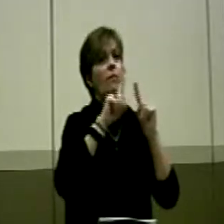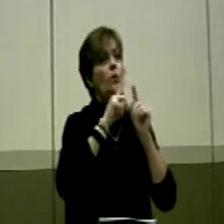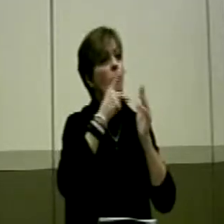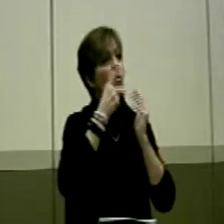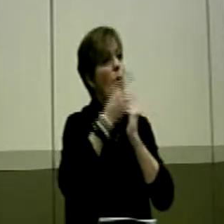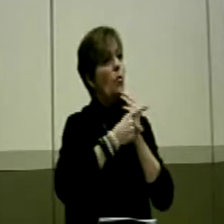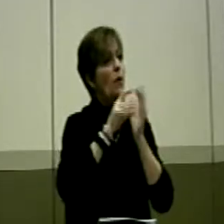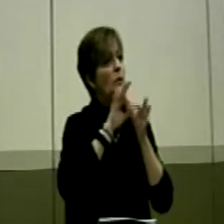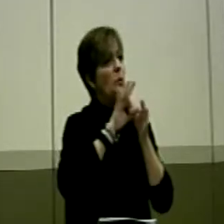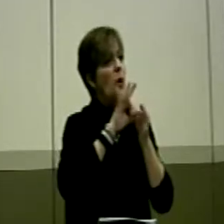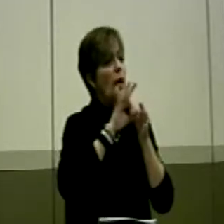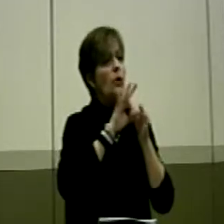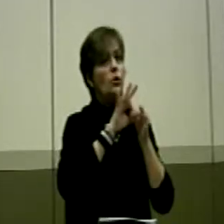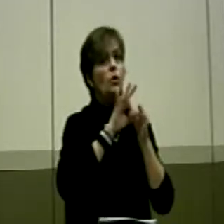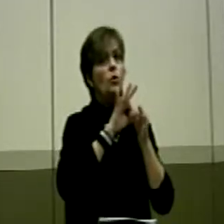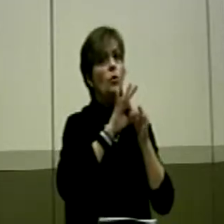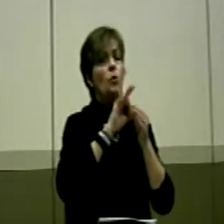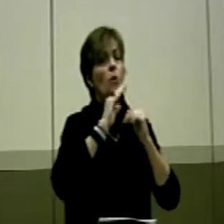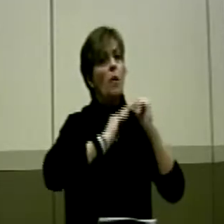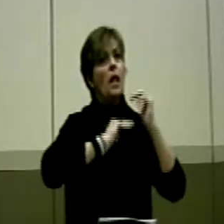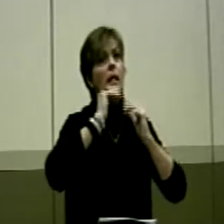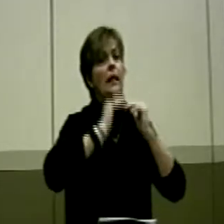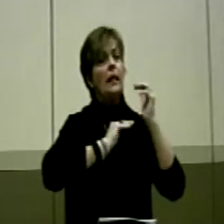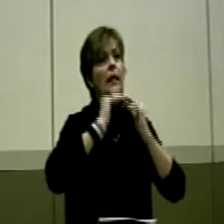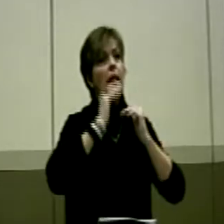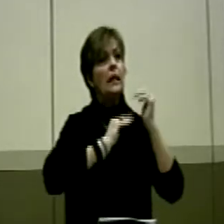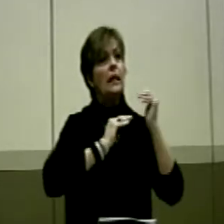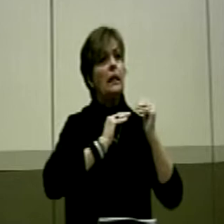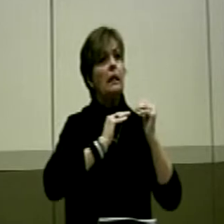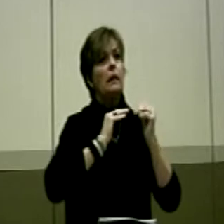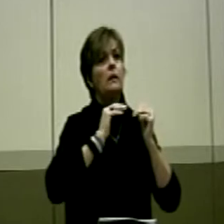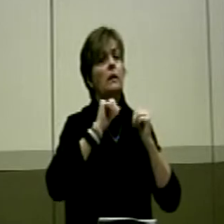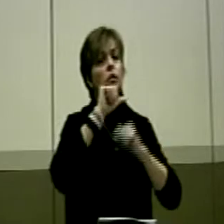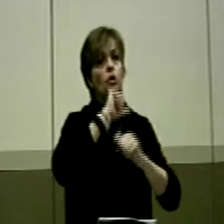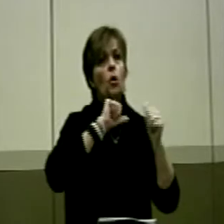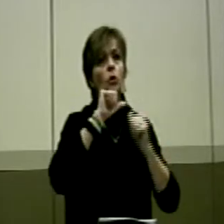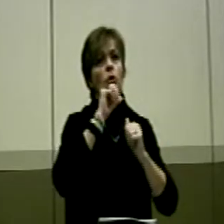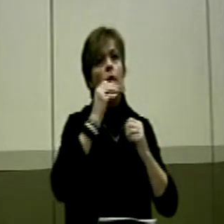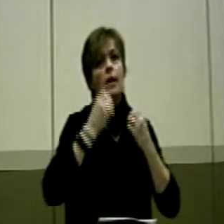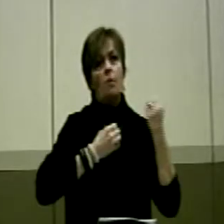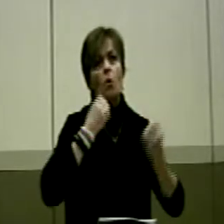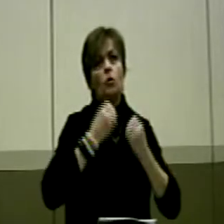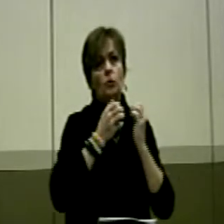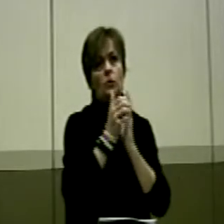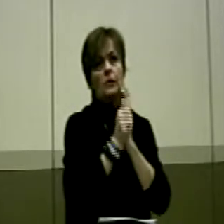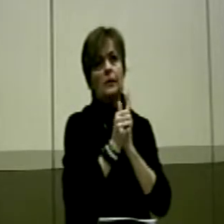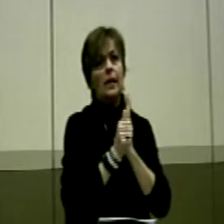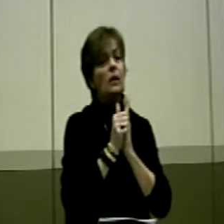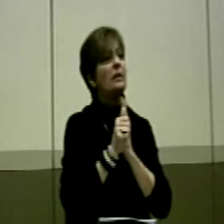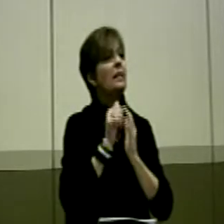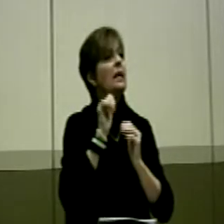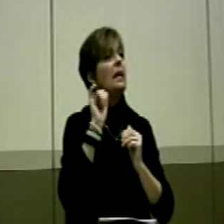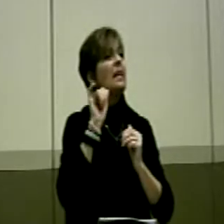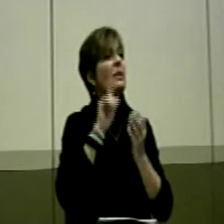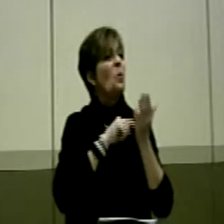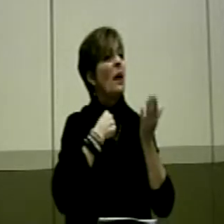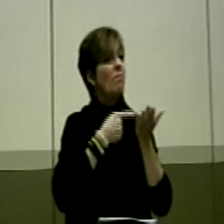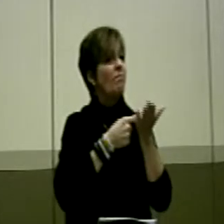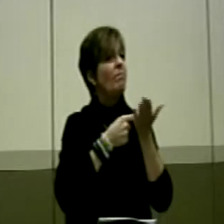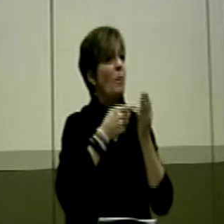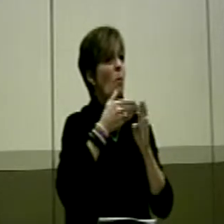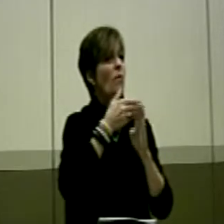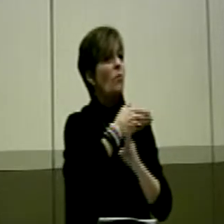building social and emotional skills. And this is what I was telling you about before. If you ever had a chance to read this, this is the